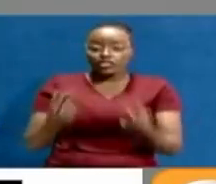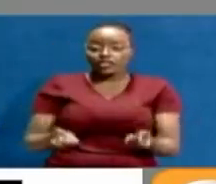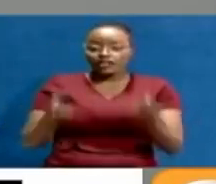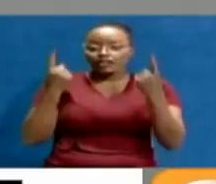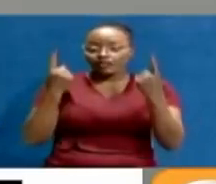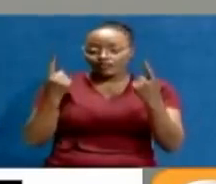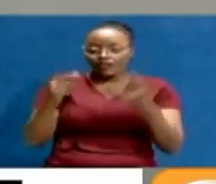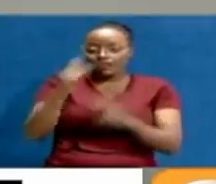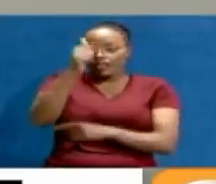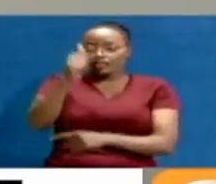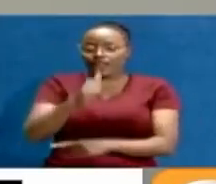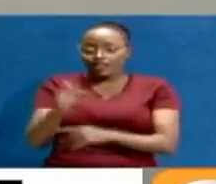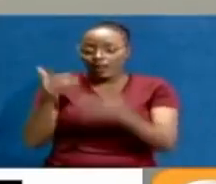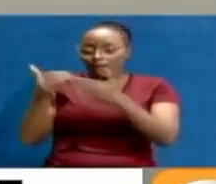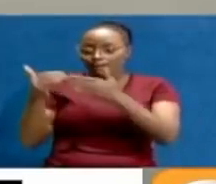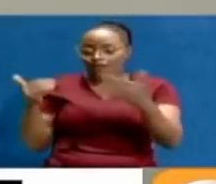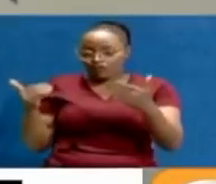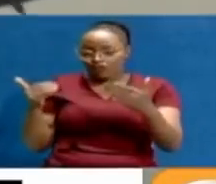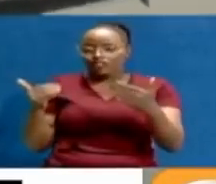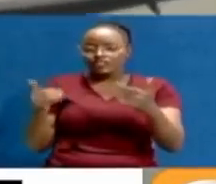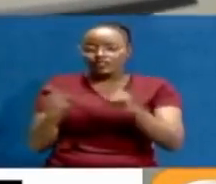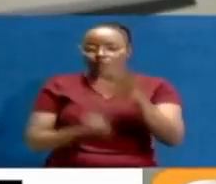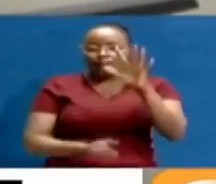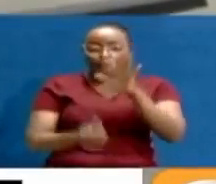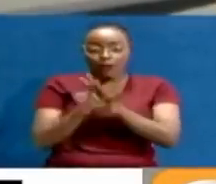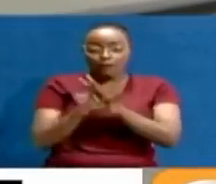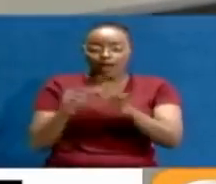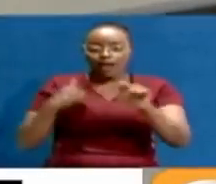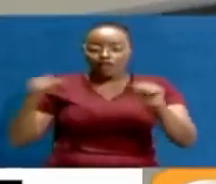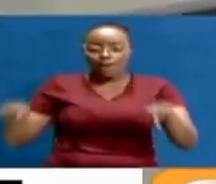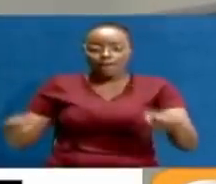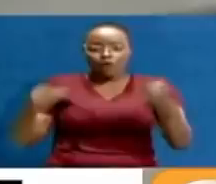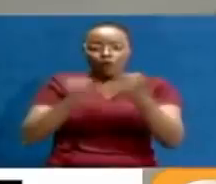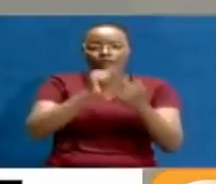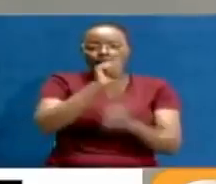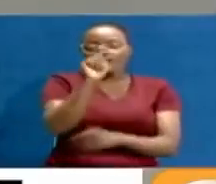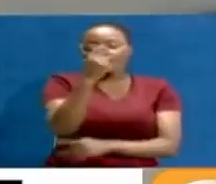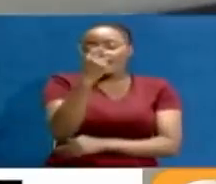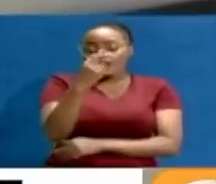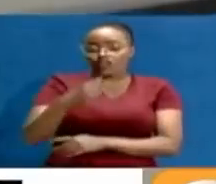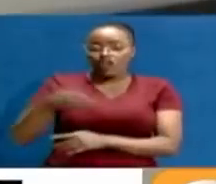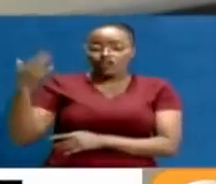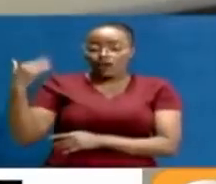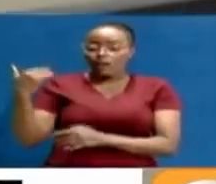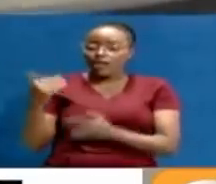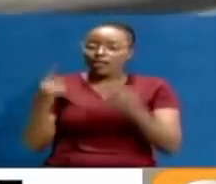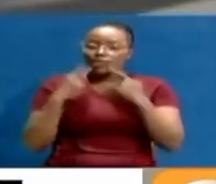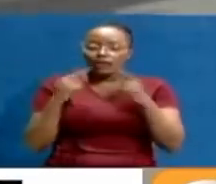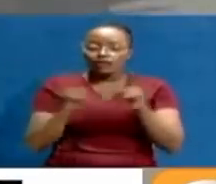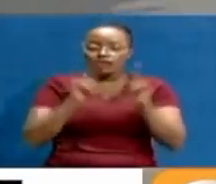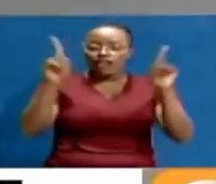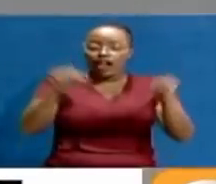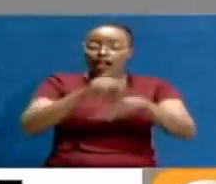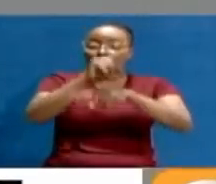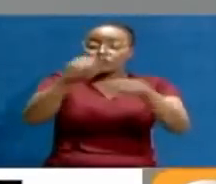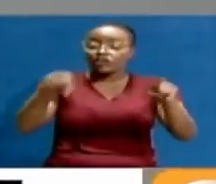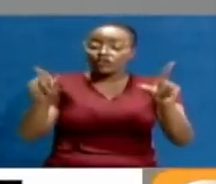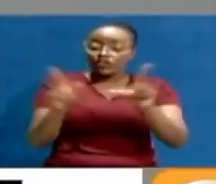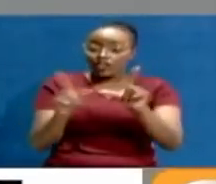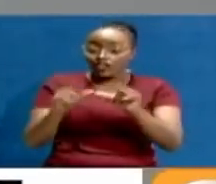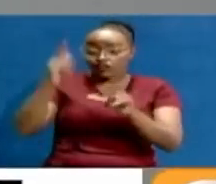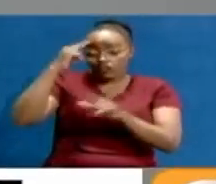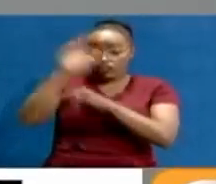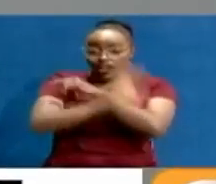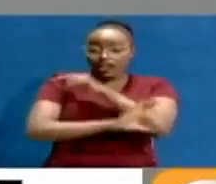COVID-19 previously triggered a diplomatic row with Kenya. Former announcing the cancellation of the license for the